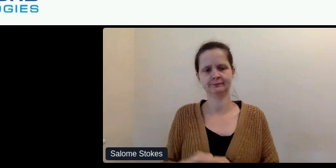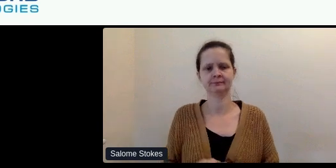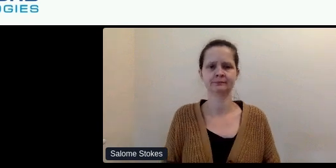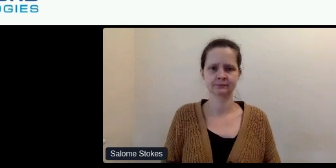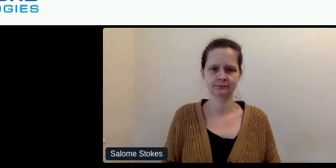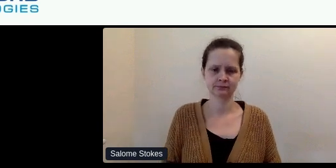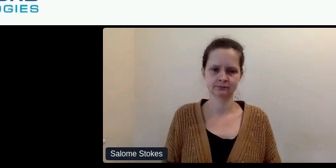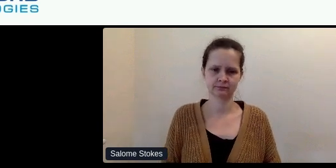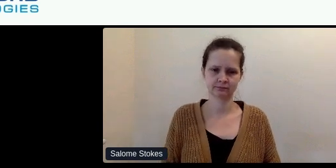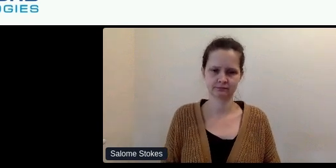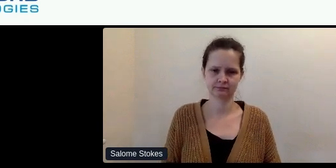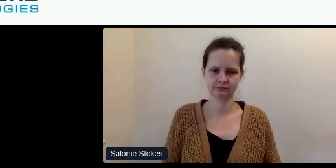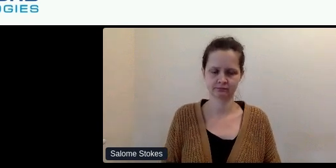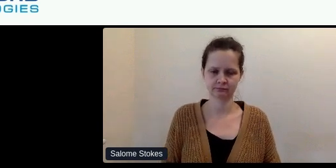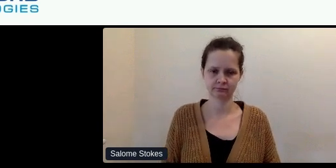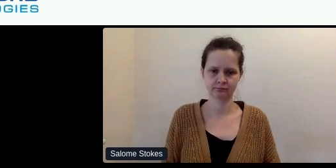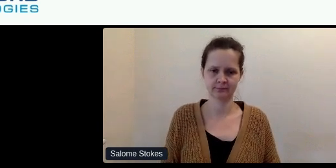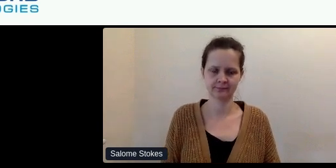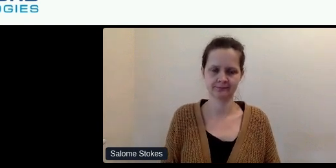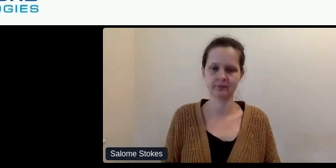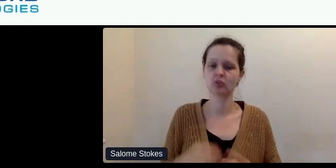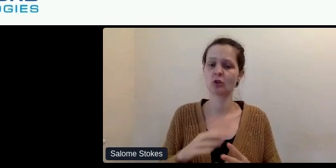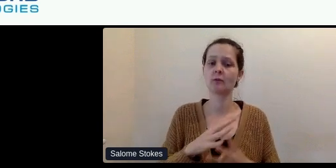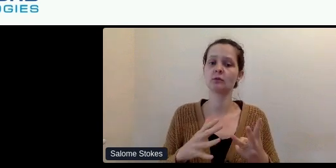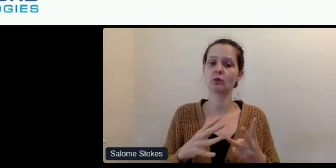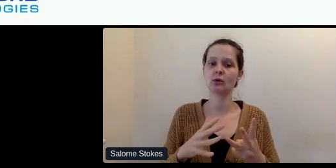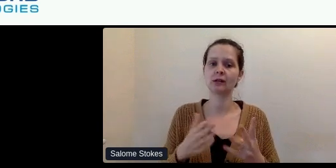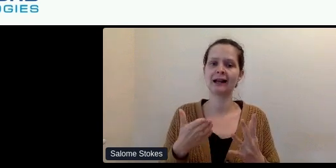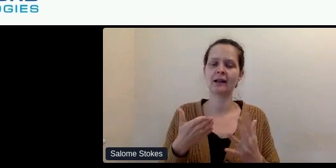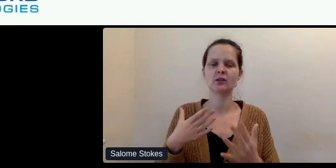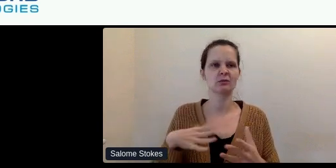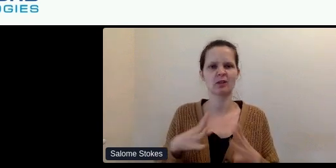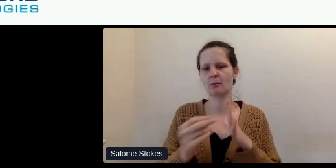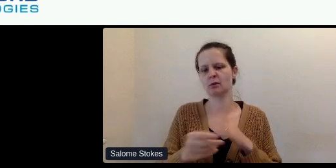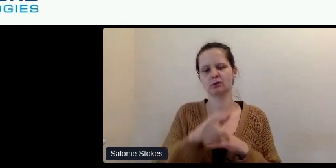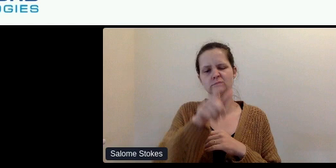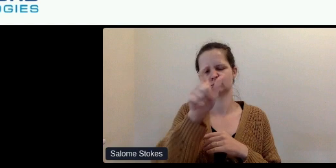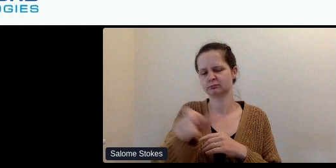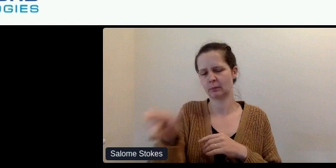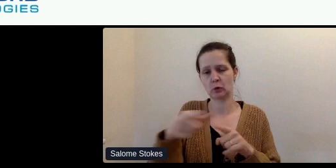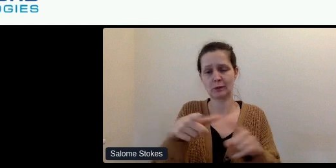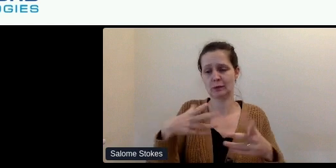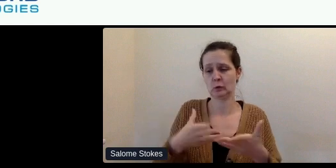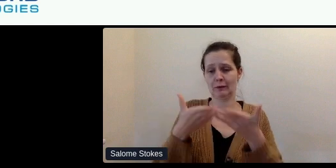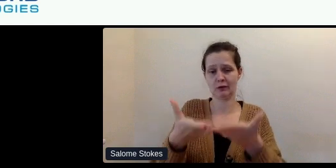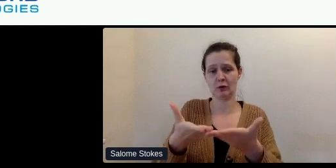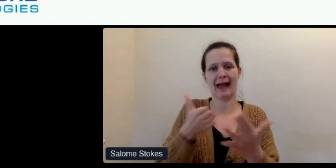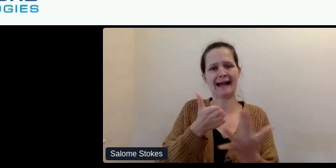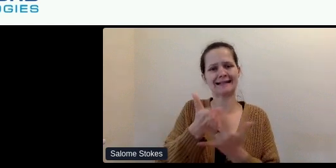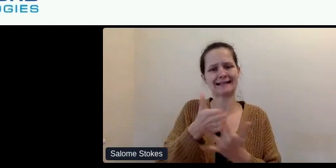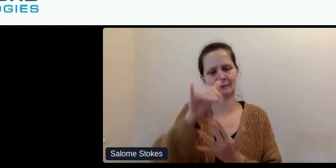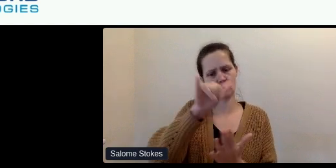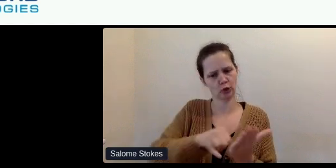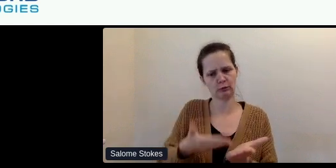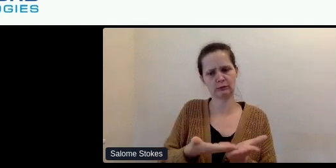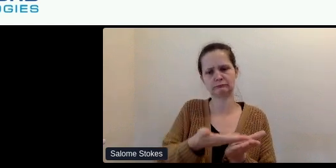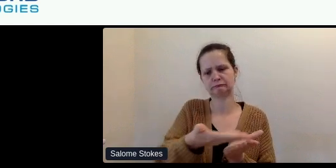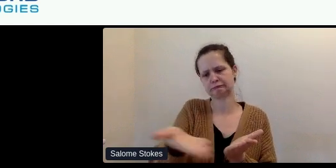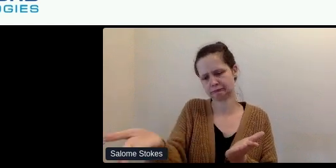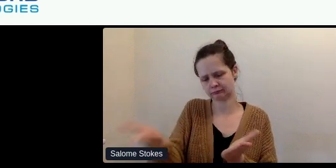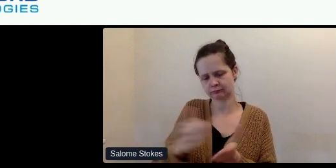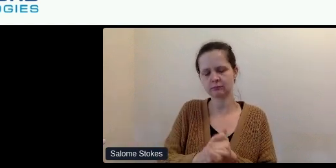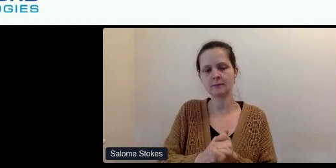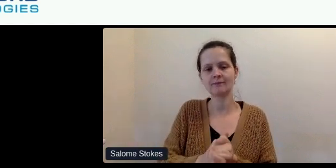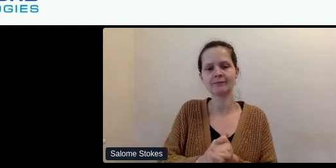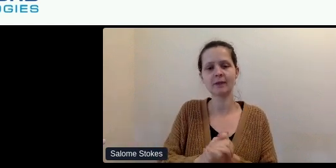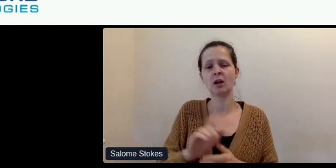that you're delivering accessible documents to either your students, your customers, your users, first of all, organizations